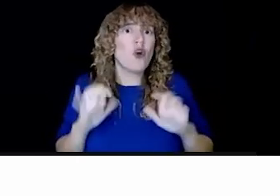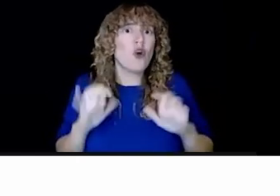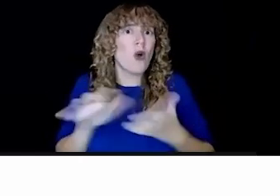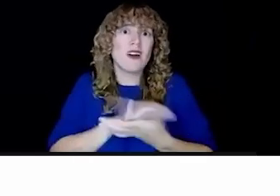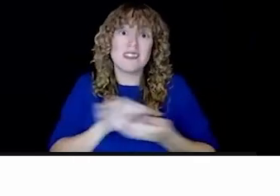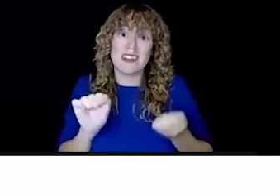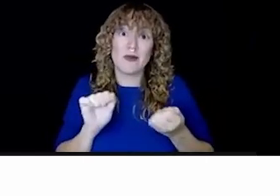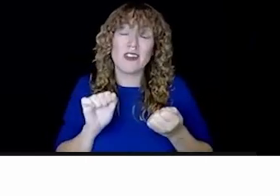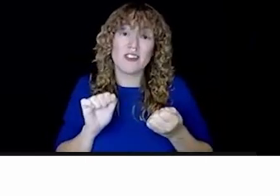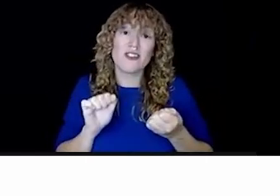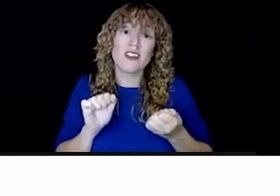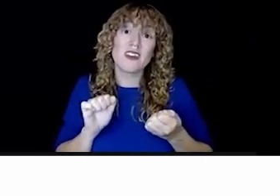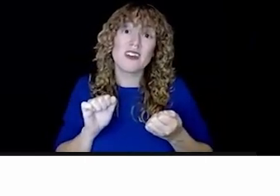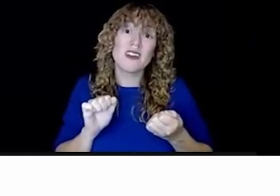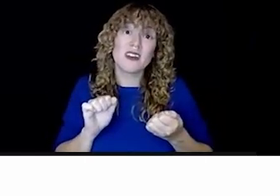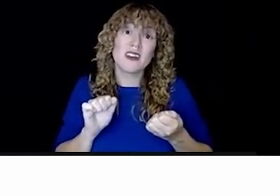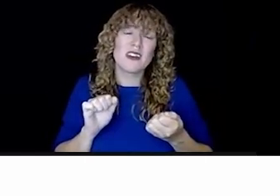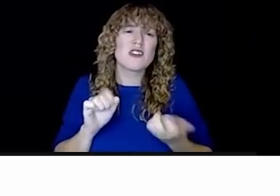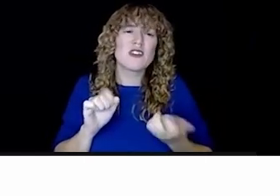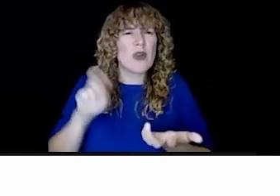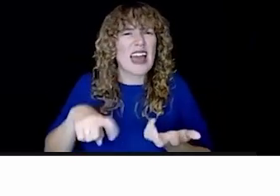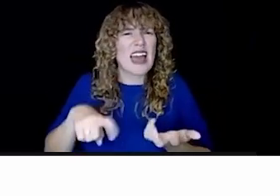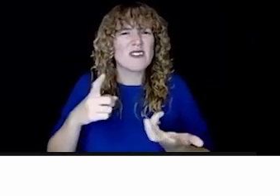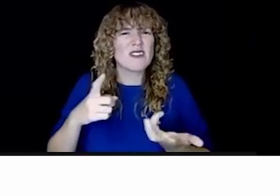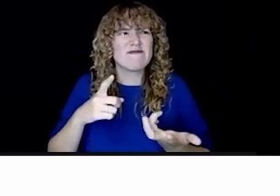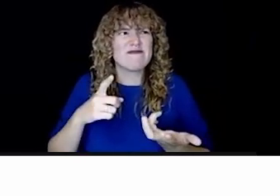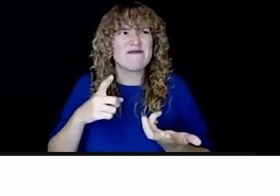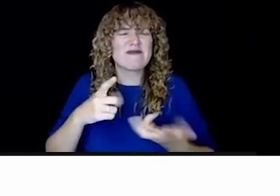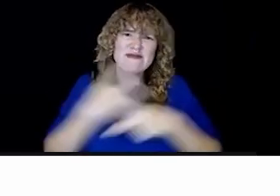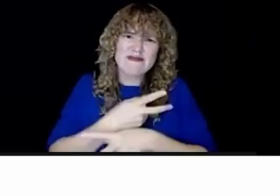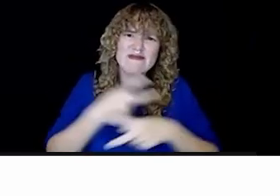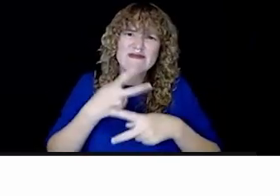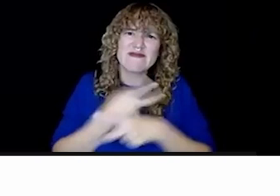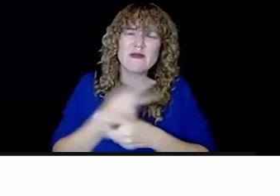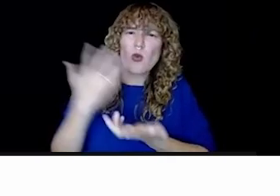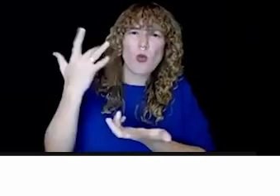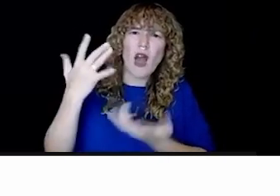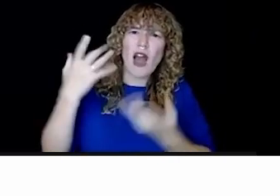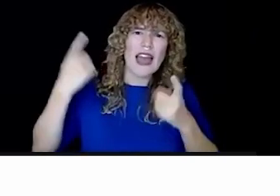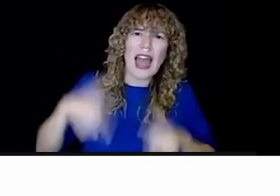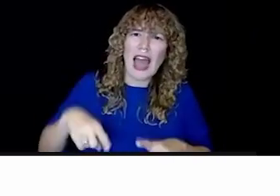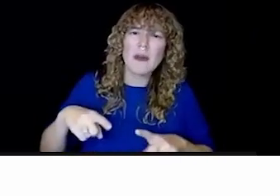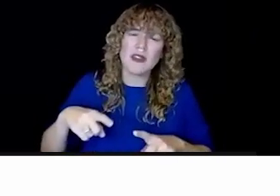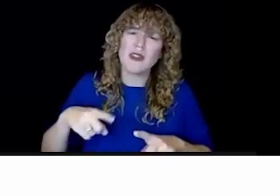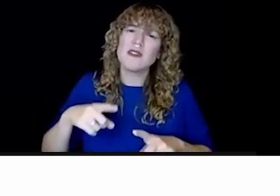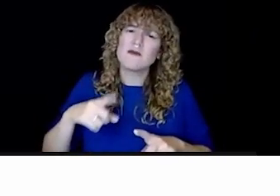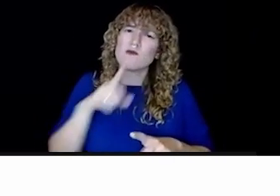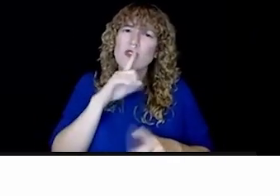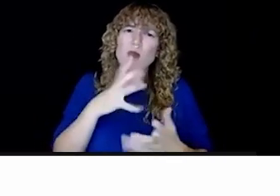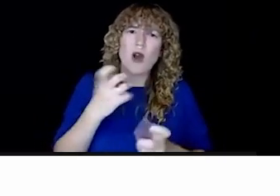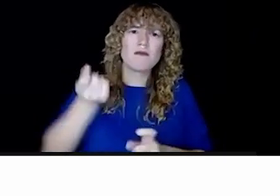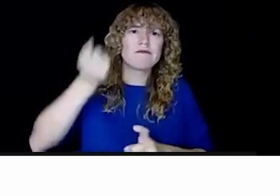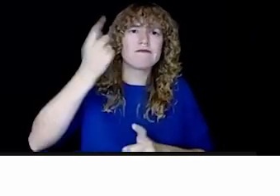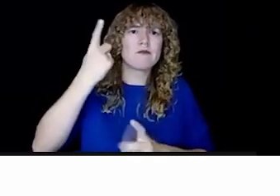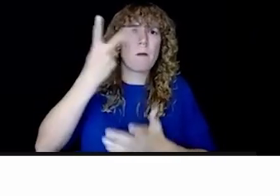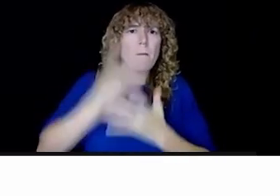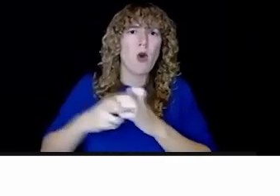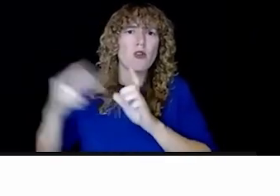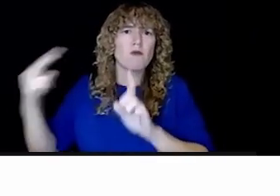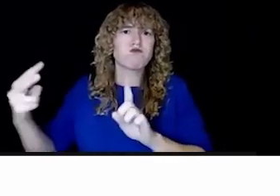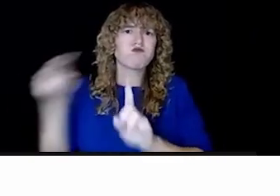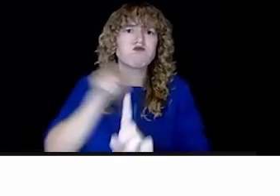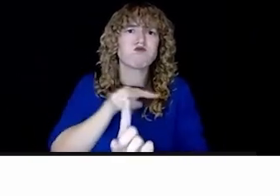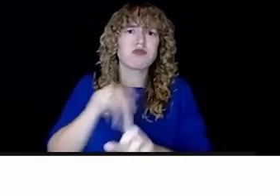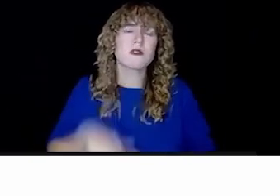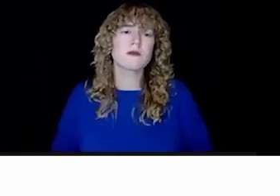It'll take a lot of teamwork to work together to figure out and see things from both perspectives in this case. So it could